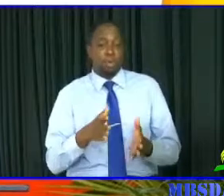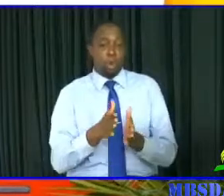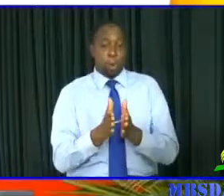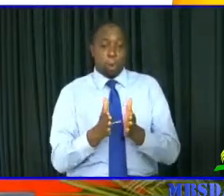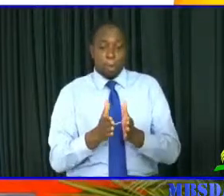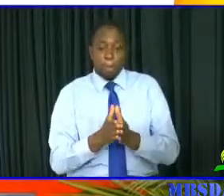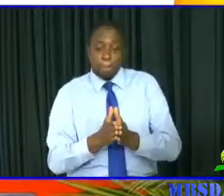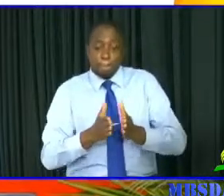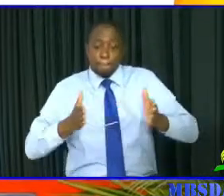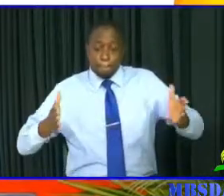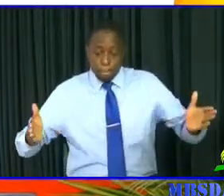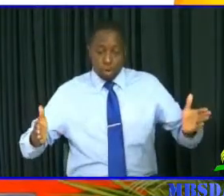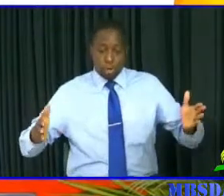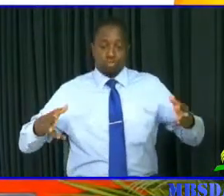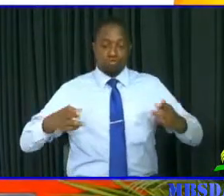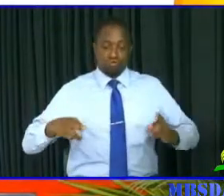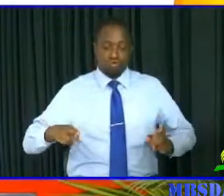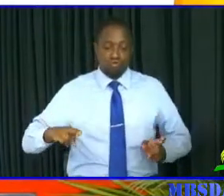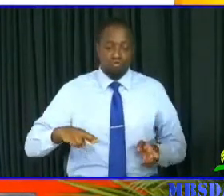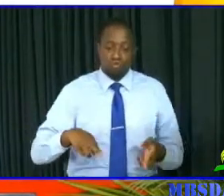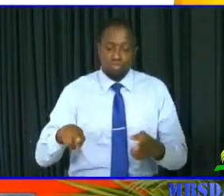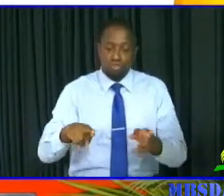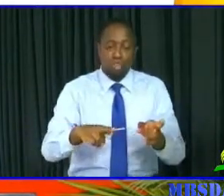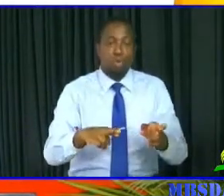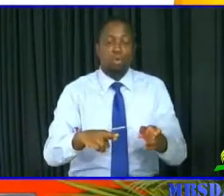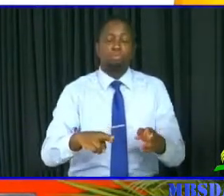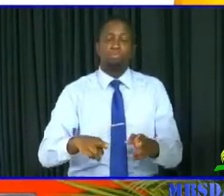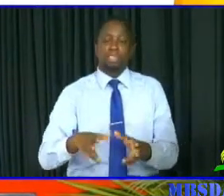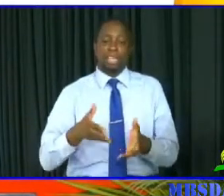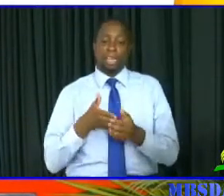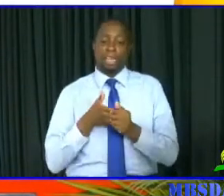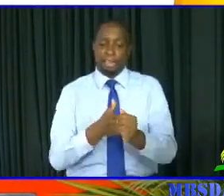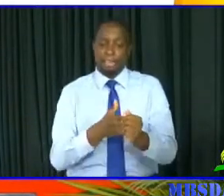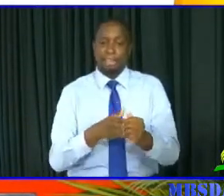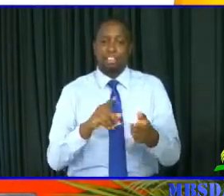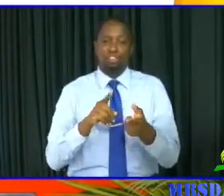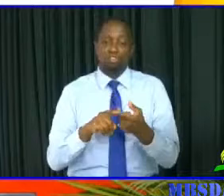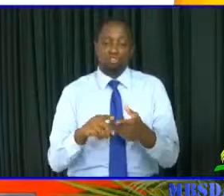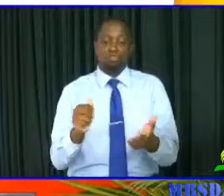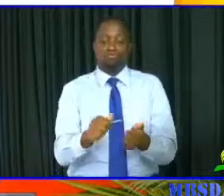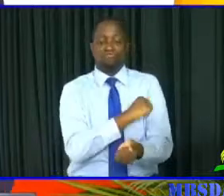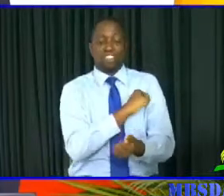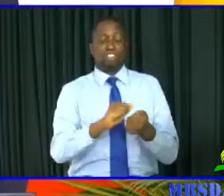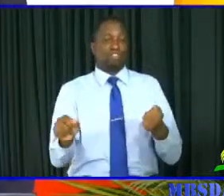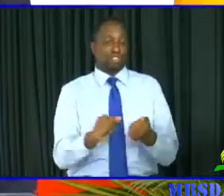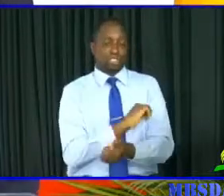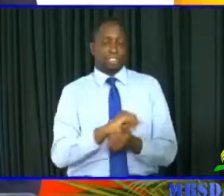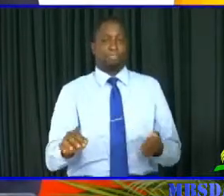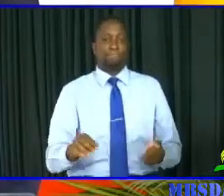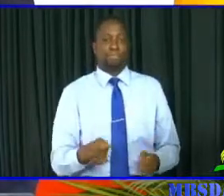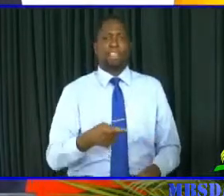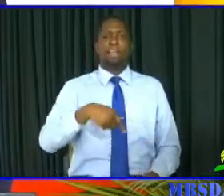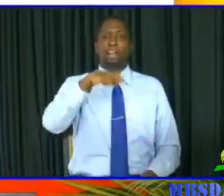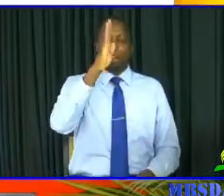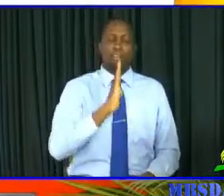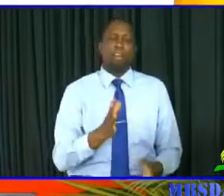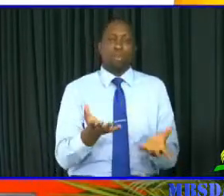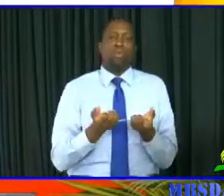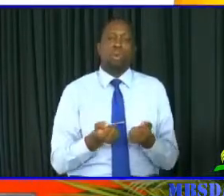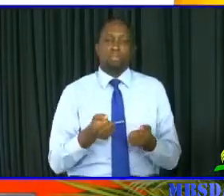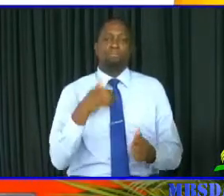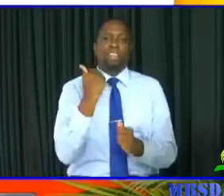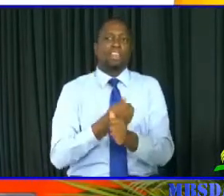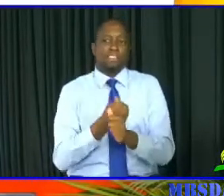to destruction. The broad road leads to destruction. God wants everybody to be